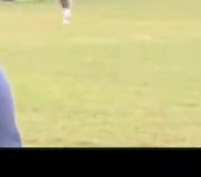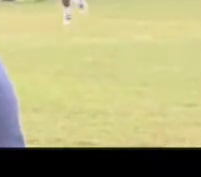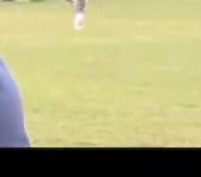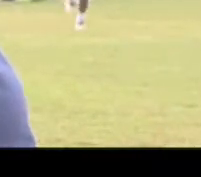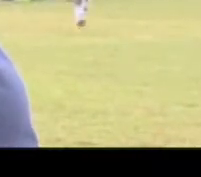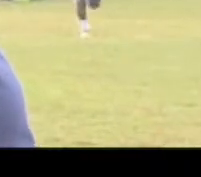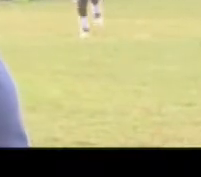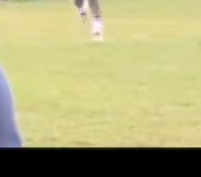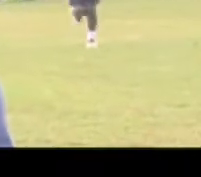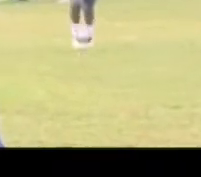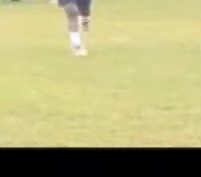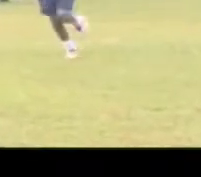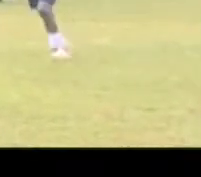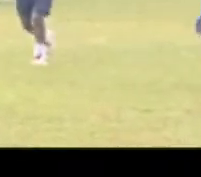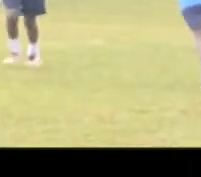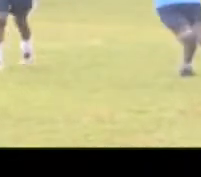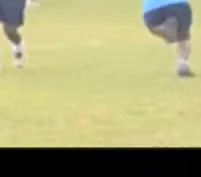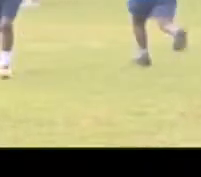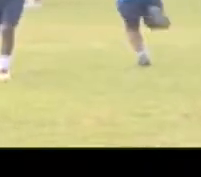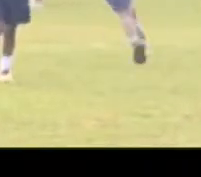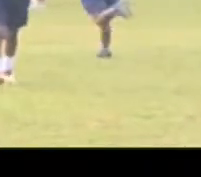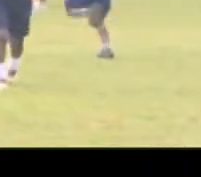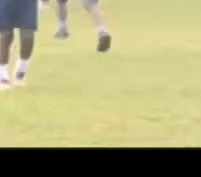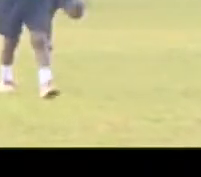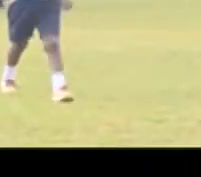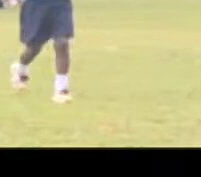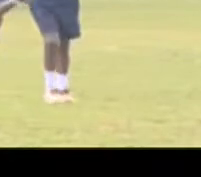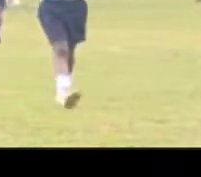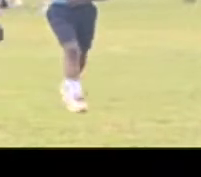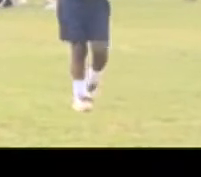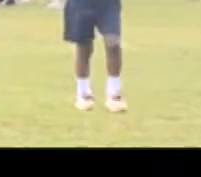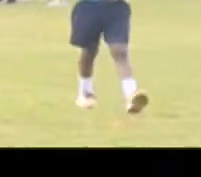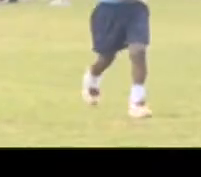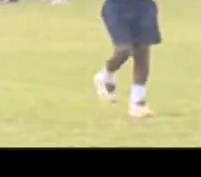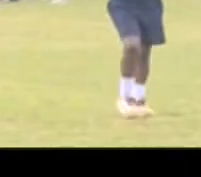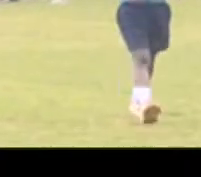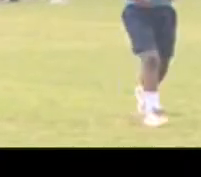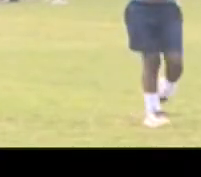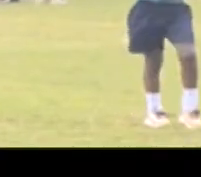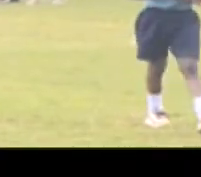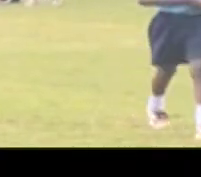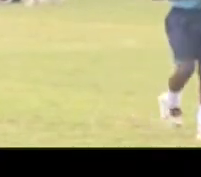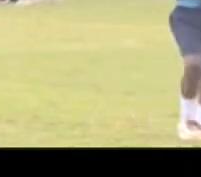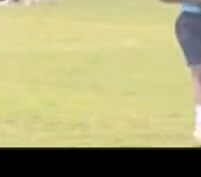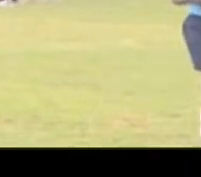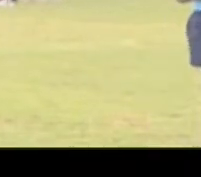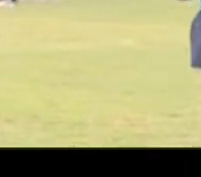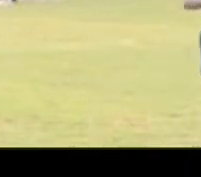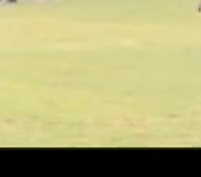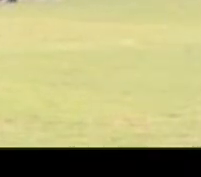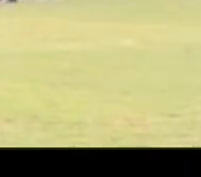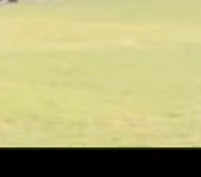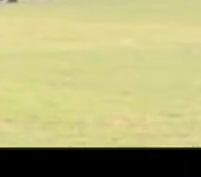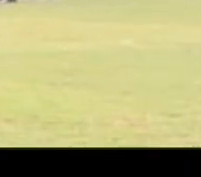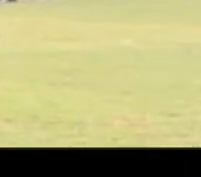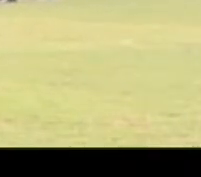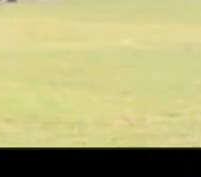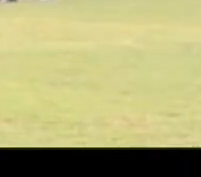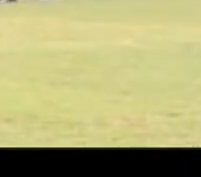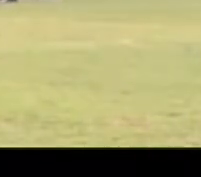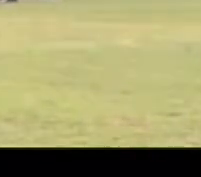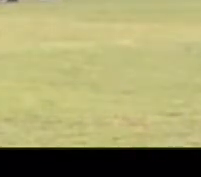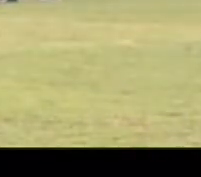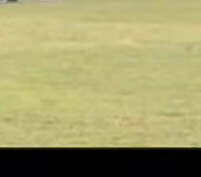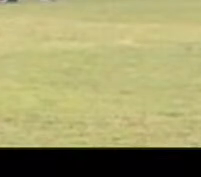dad said, oh, Fiji has just beaten the British Lions in Fiji. And I always tell this story to the chairman of the World